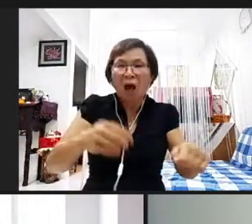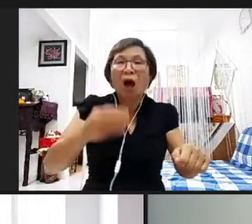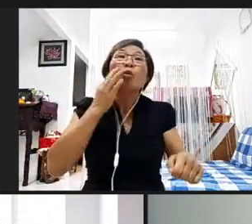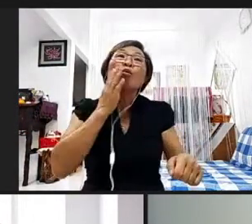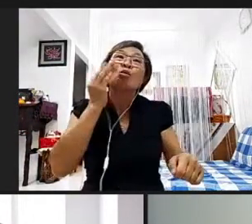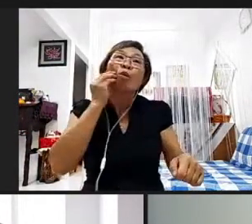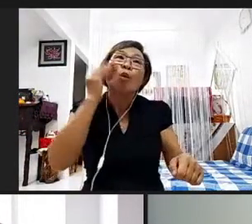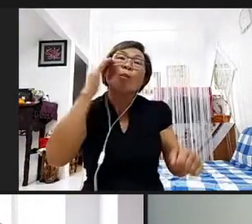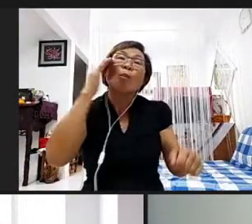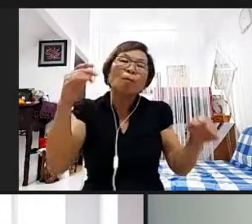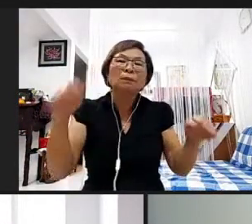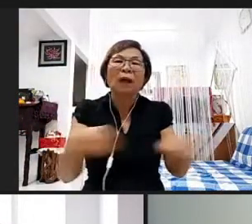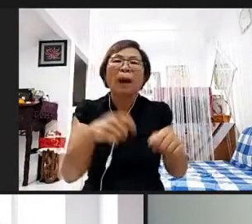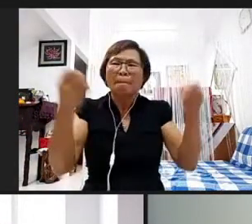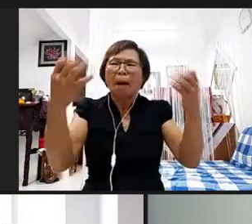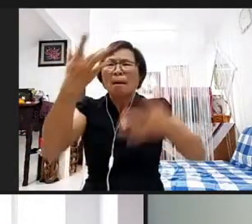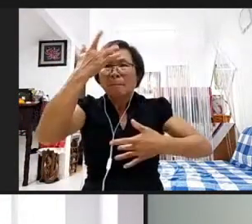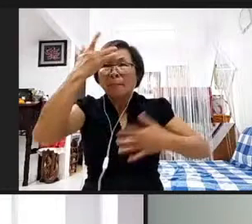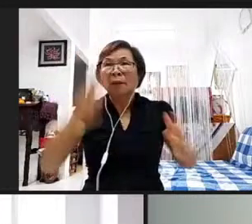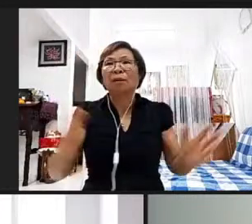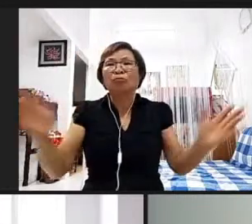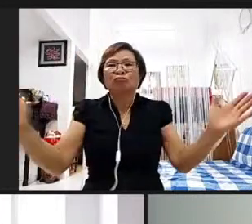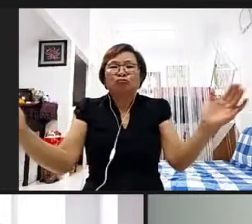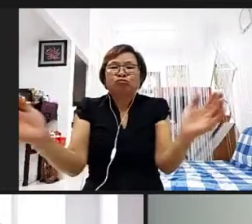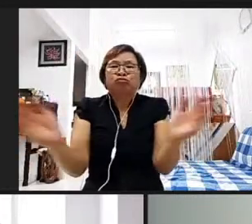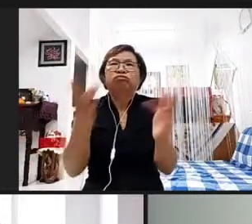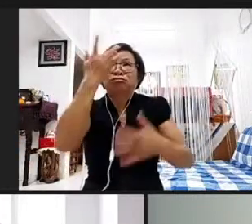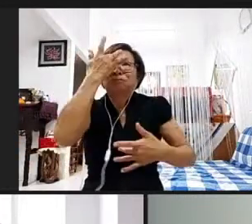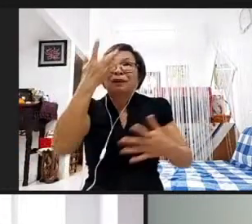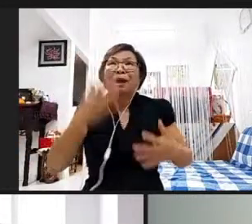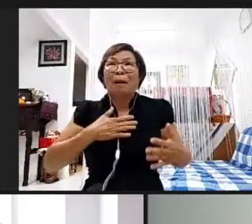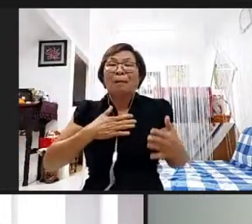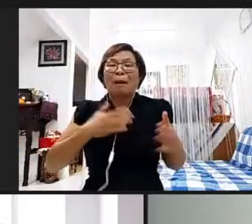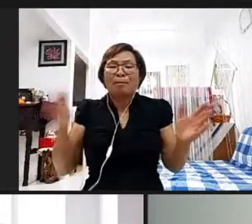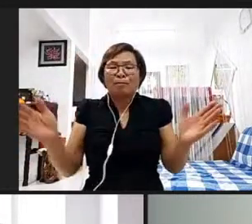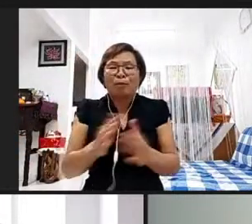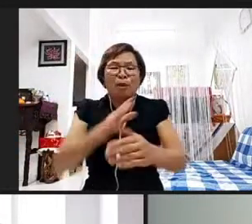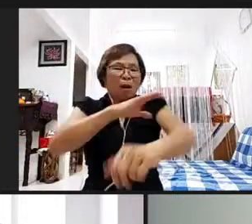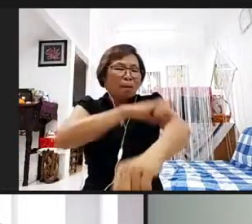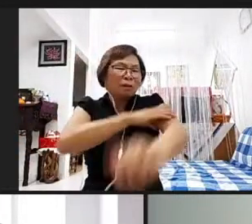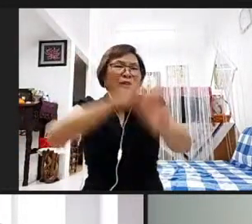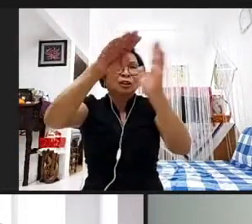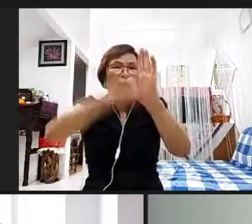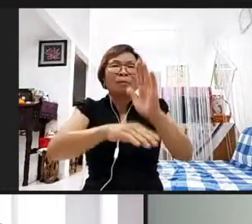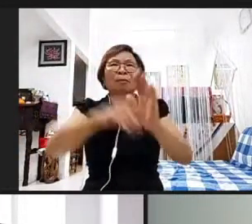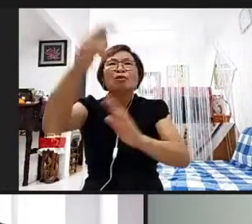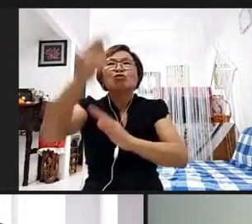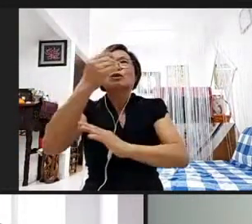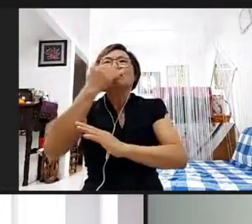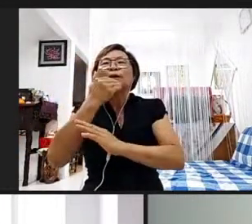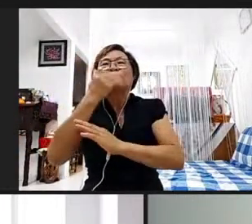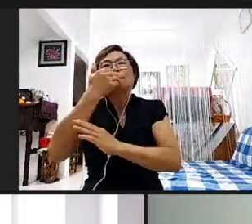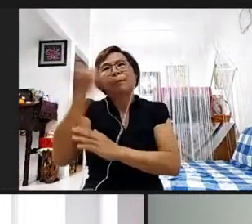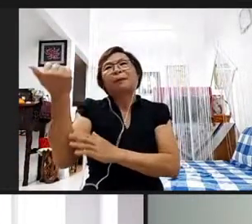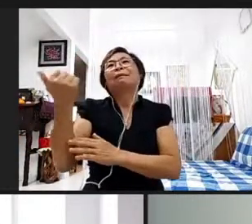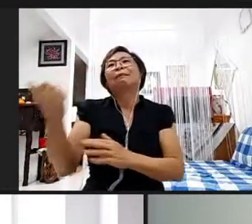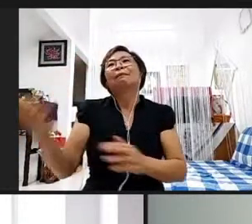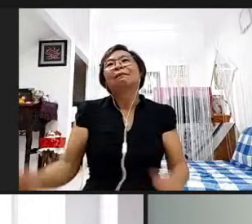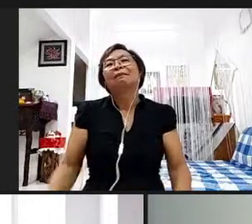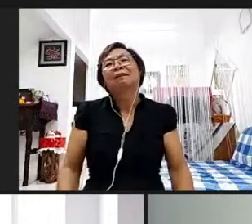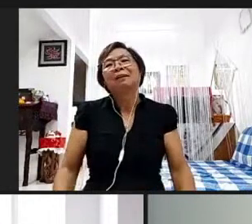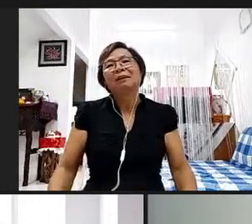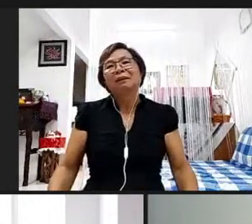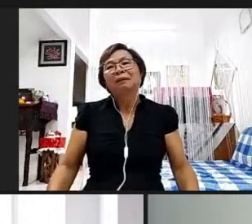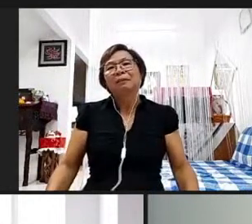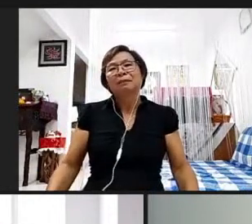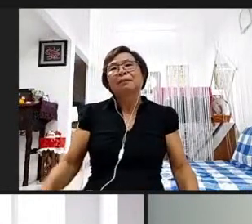many of my patients actually the weight come down, the blood pressure come down, the diabetes become better controlled. There's